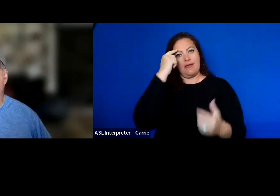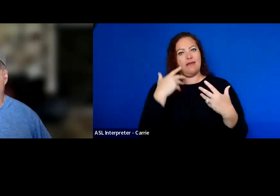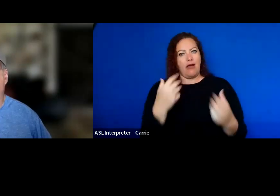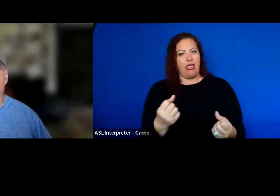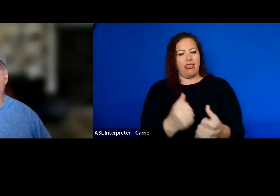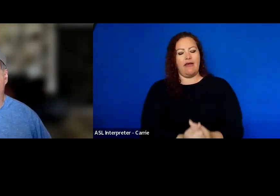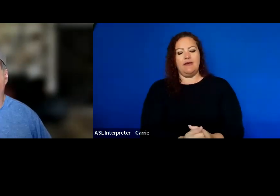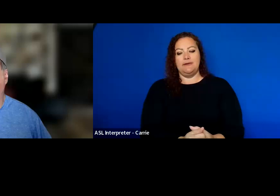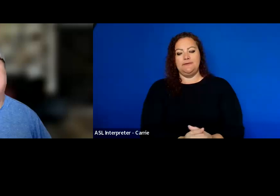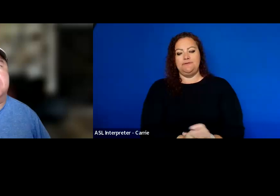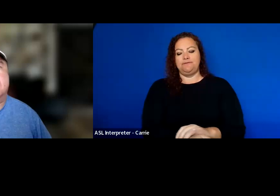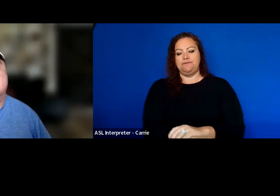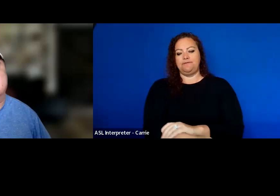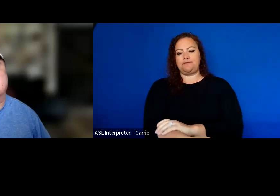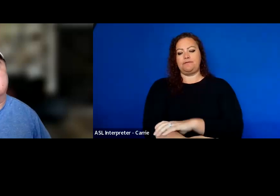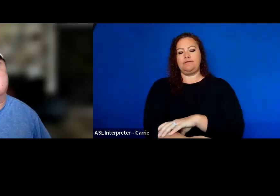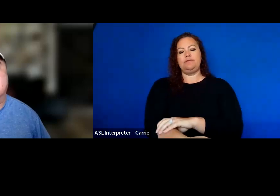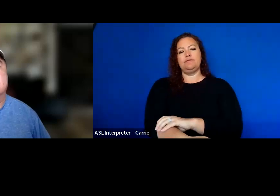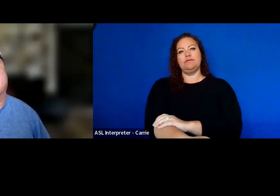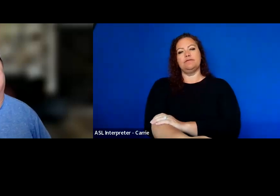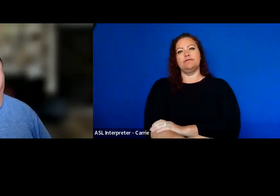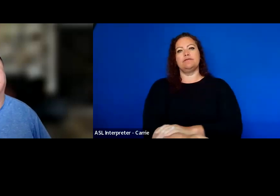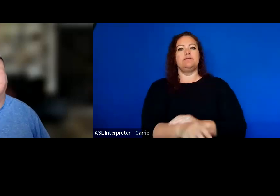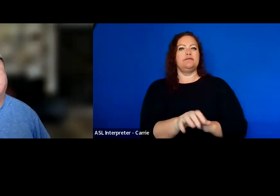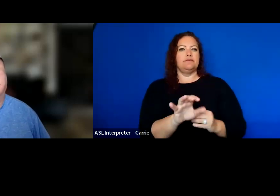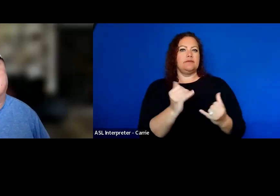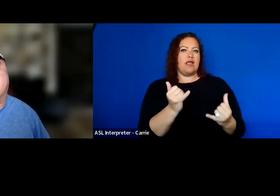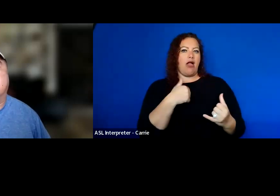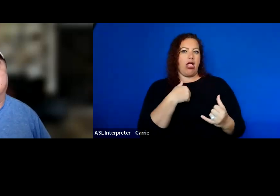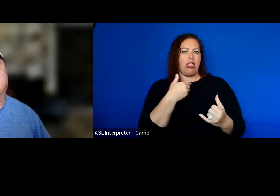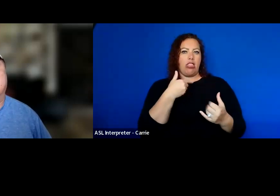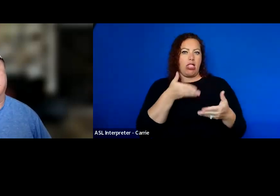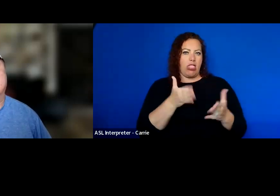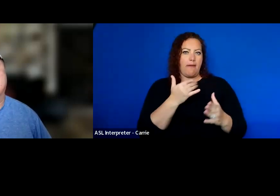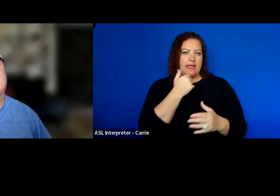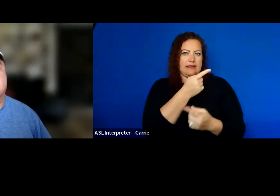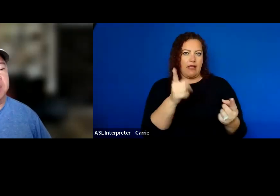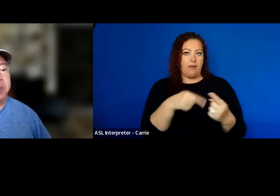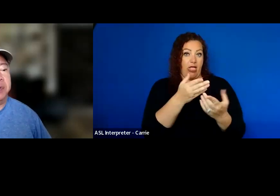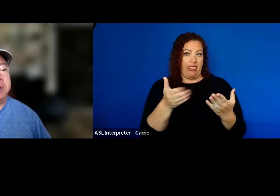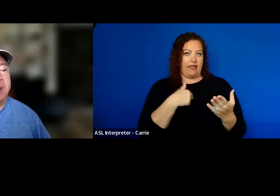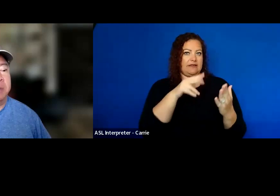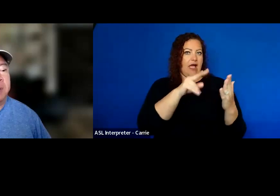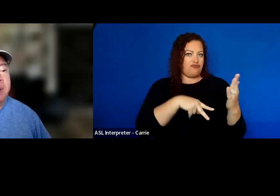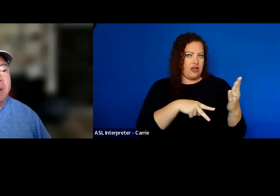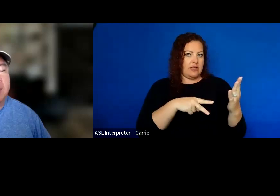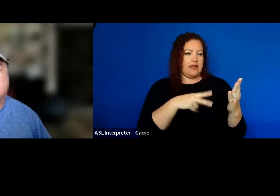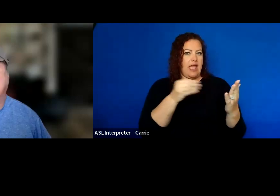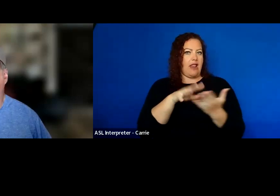So let me give you some things that I've read, that I've learned over, as well as I learned over